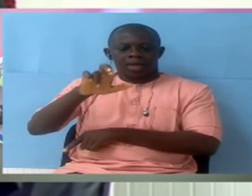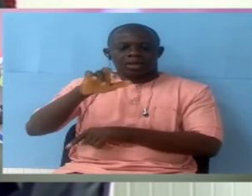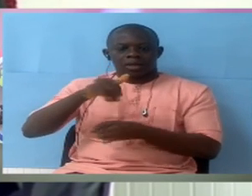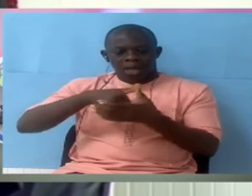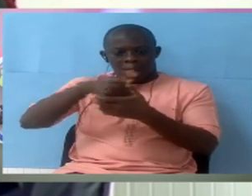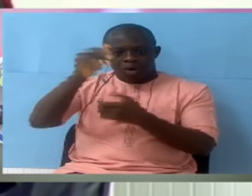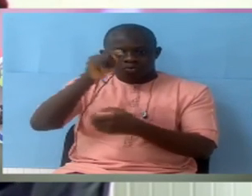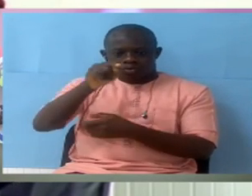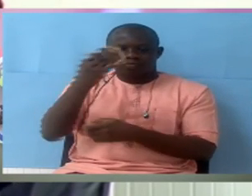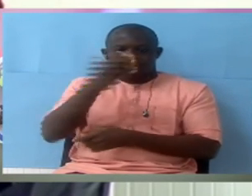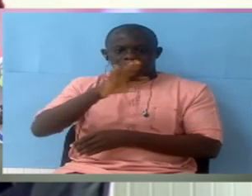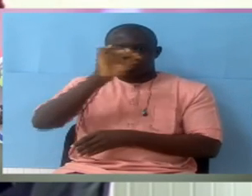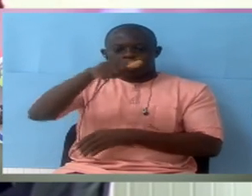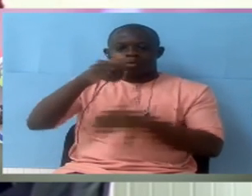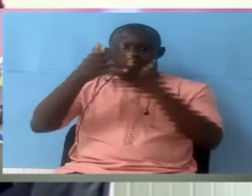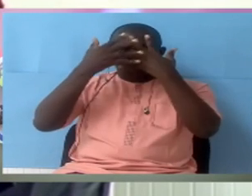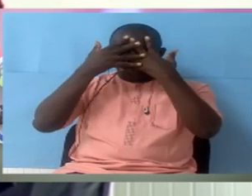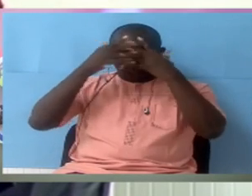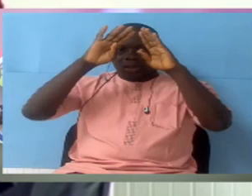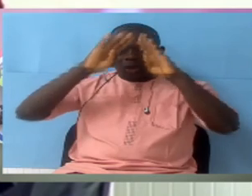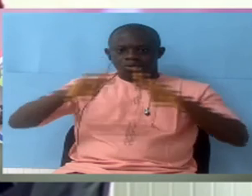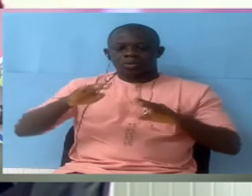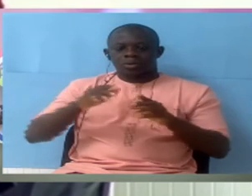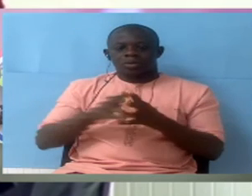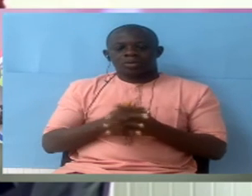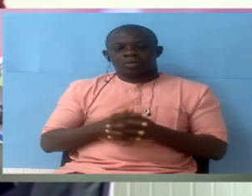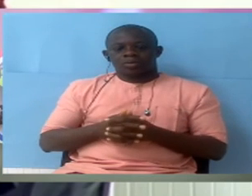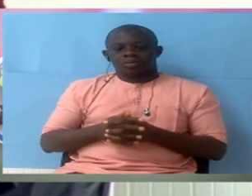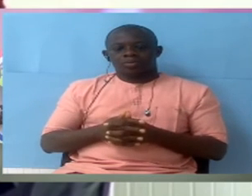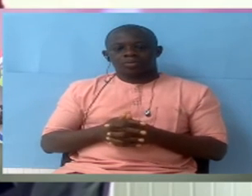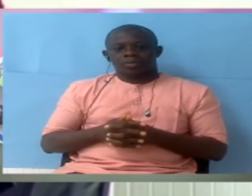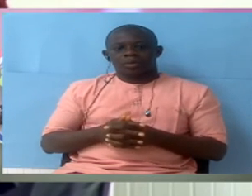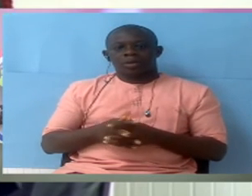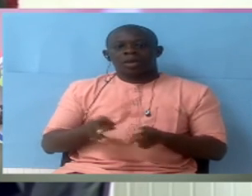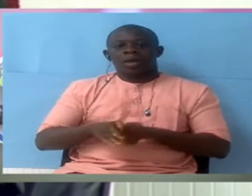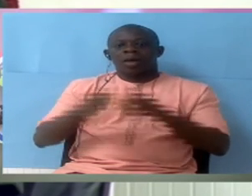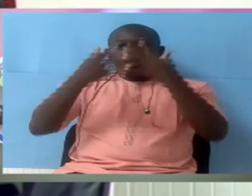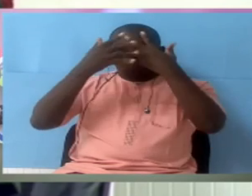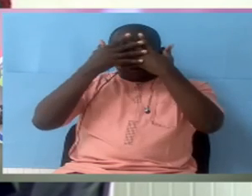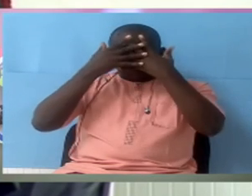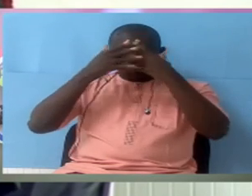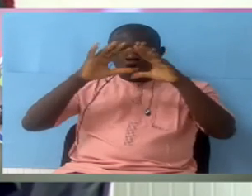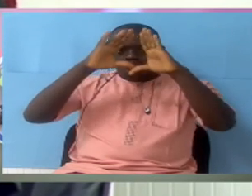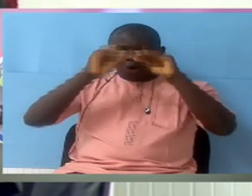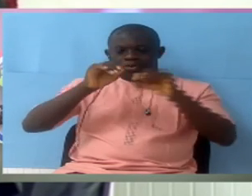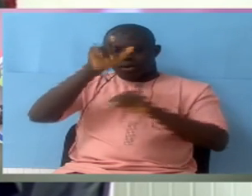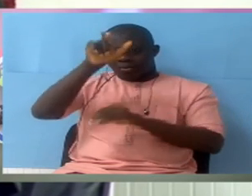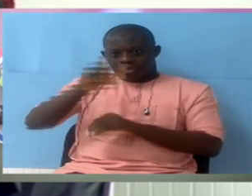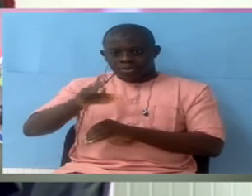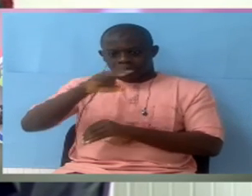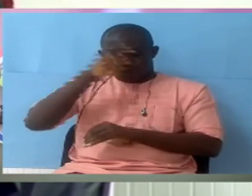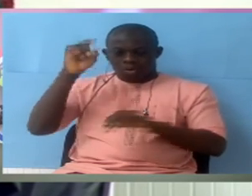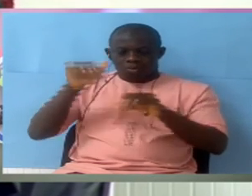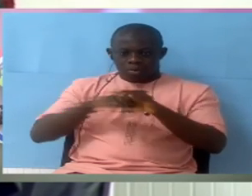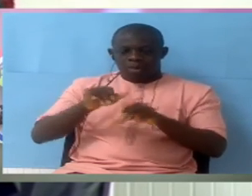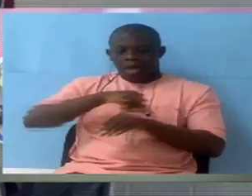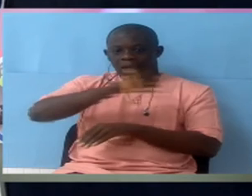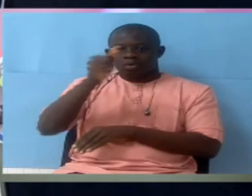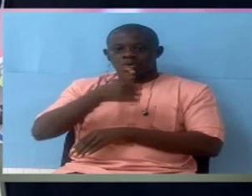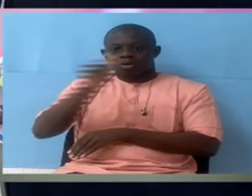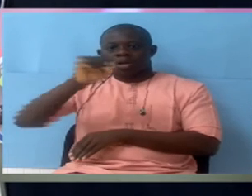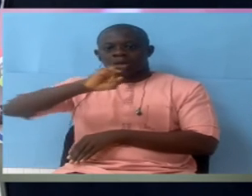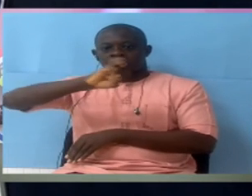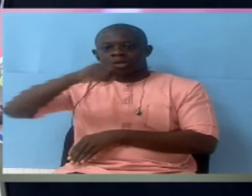la sa sel. The prison officers and some of the junglers. Ñi nga xamne ñoy ligéy fofu ci kasso bi ak ñen